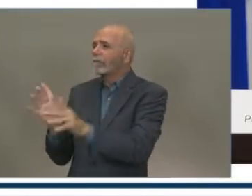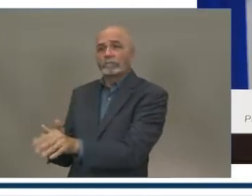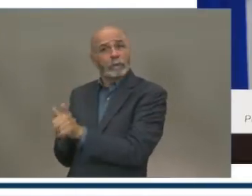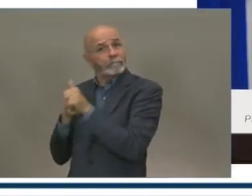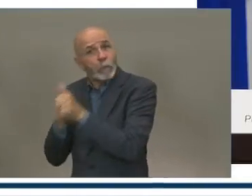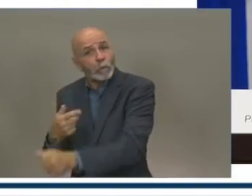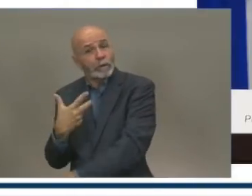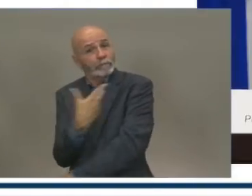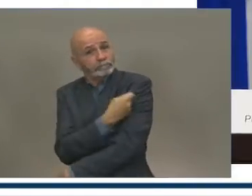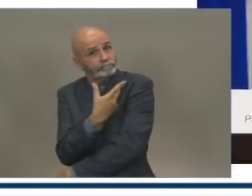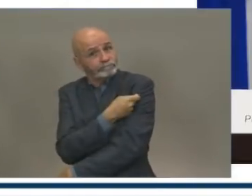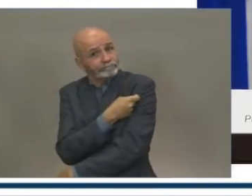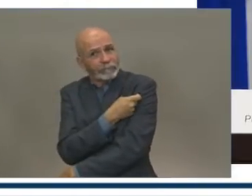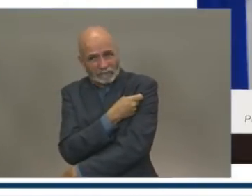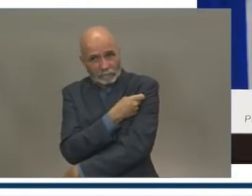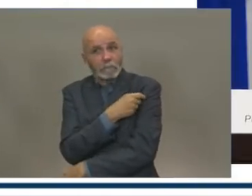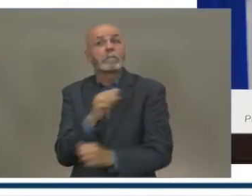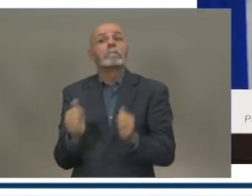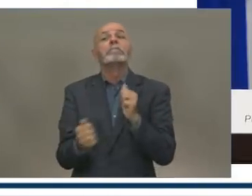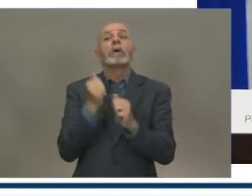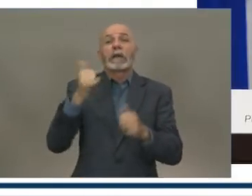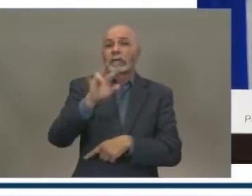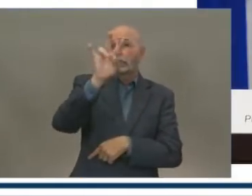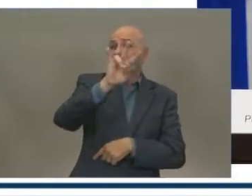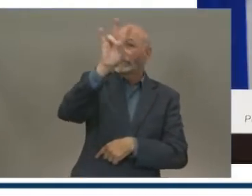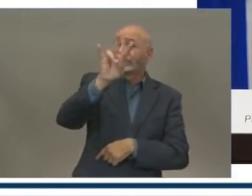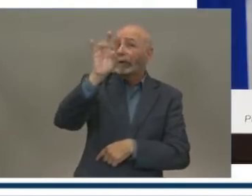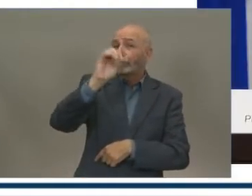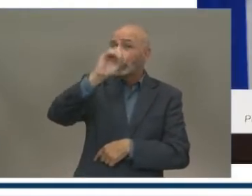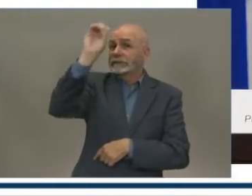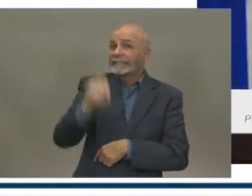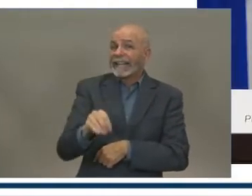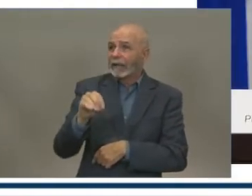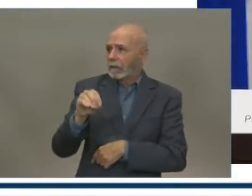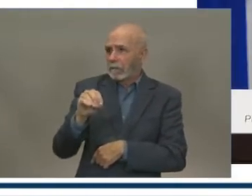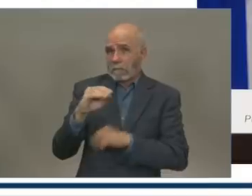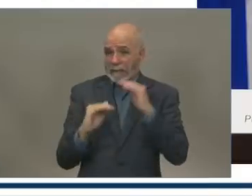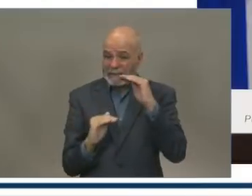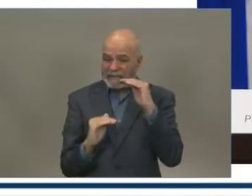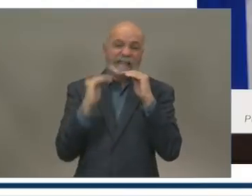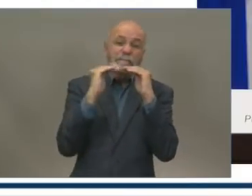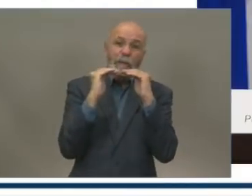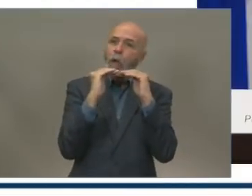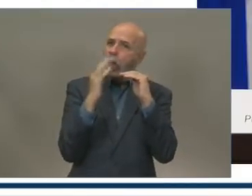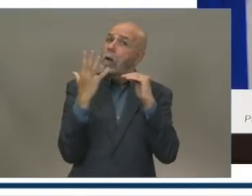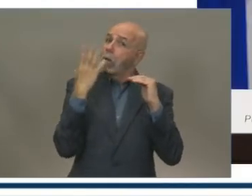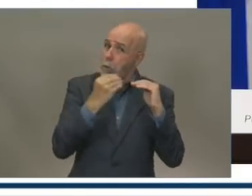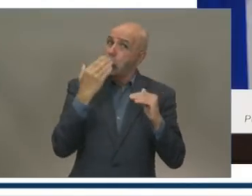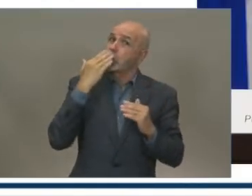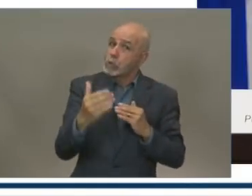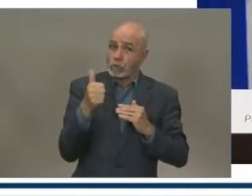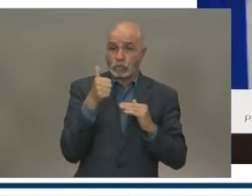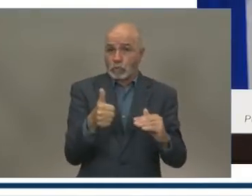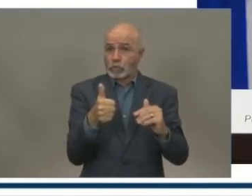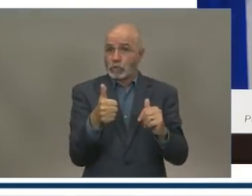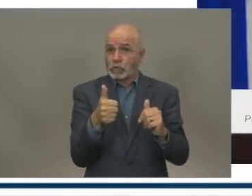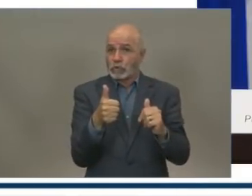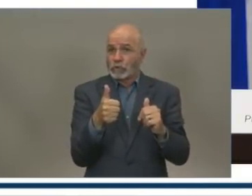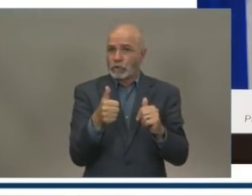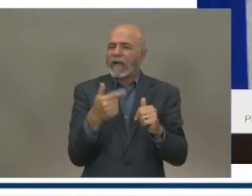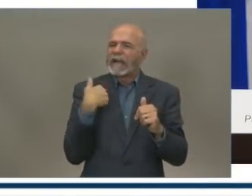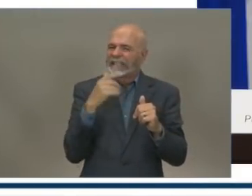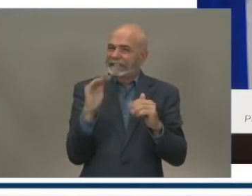of our population fully vaccinated. That's really good. But we, of course, want to get it higher.